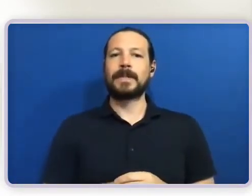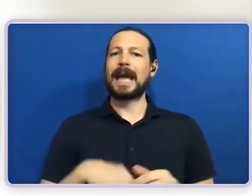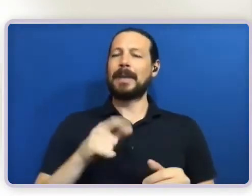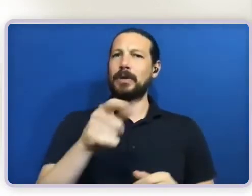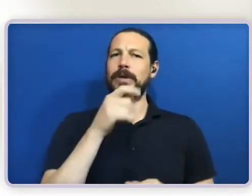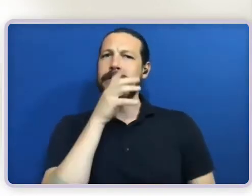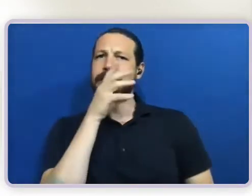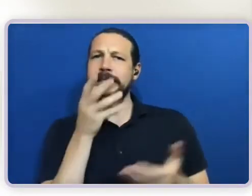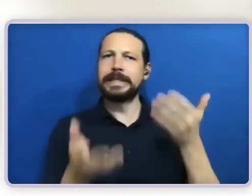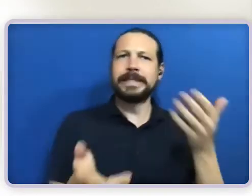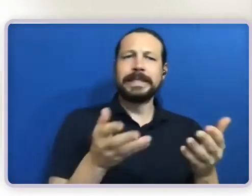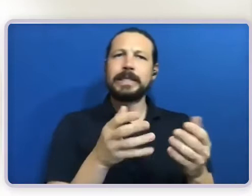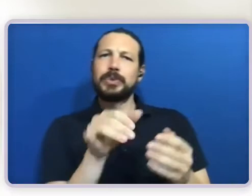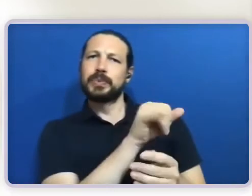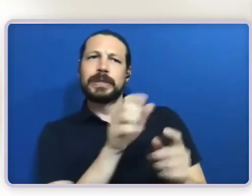go.